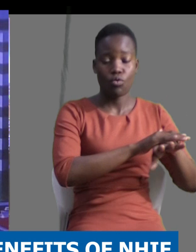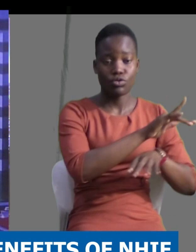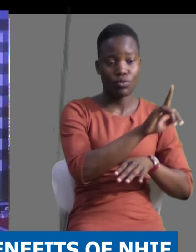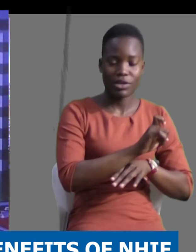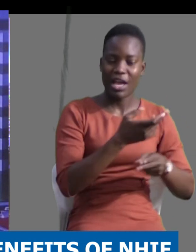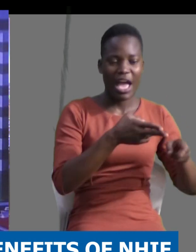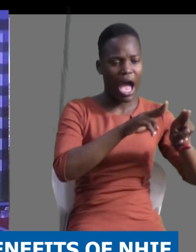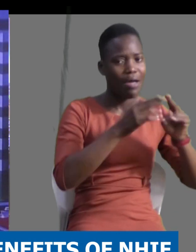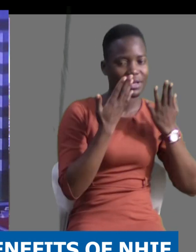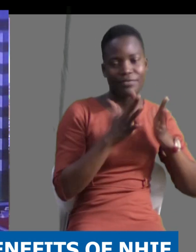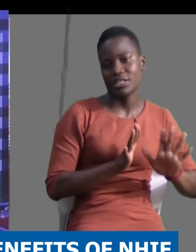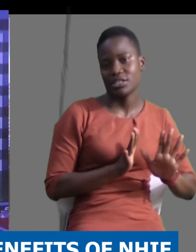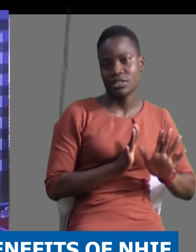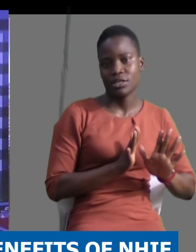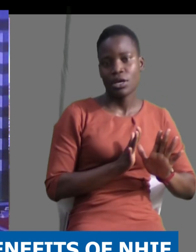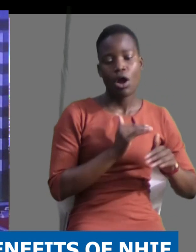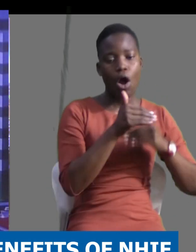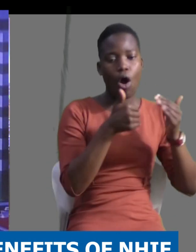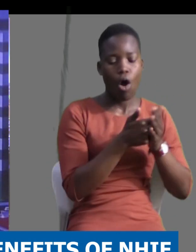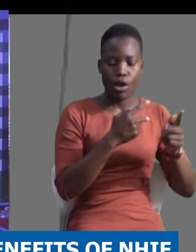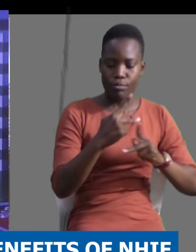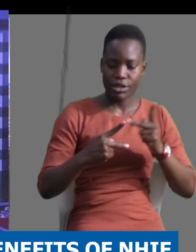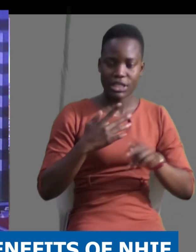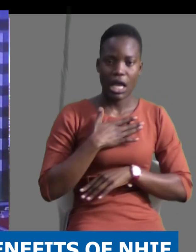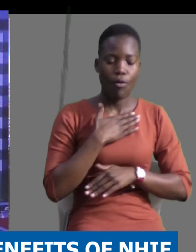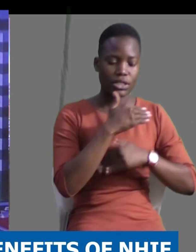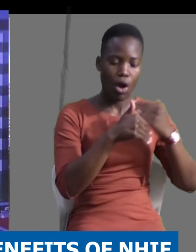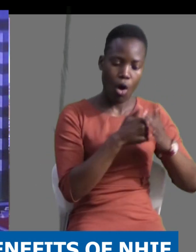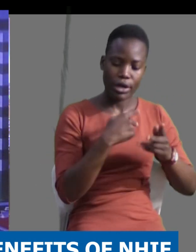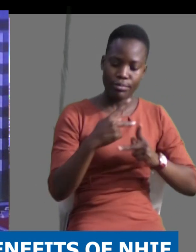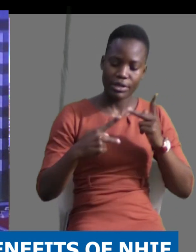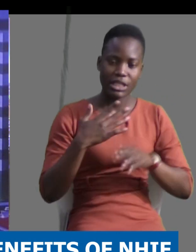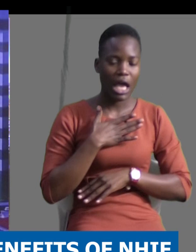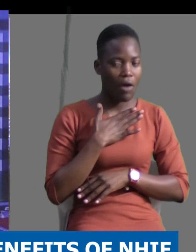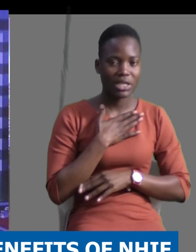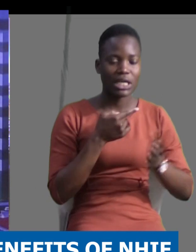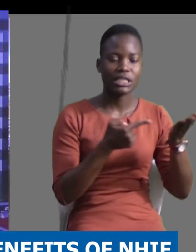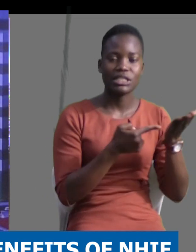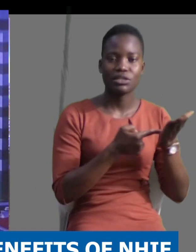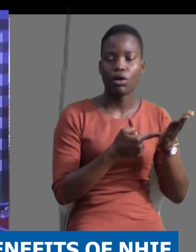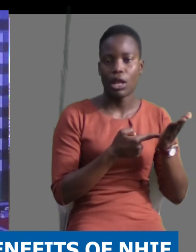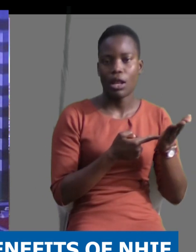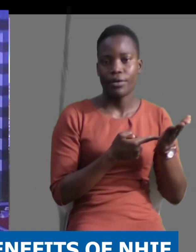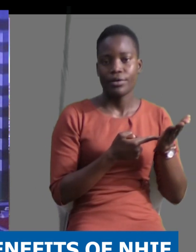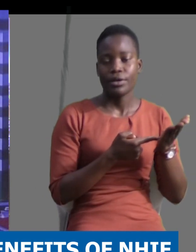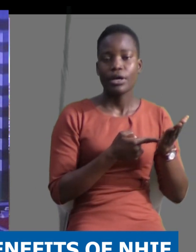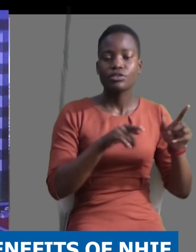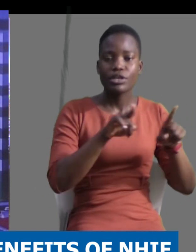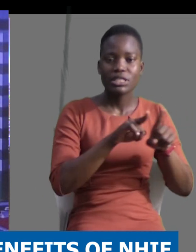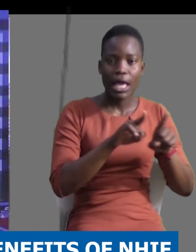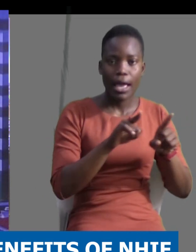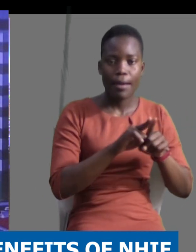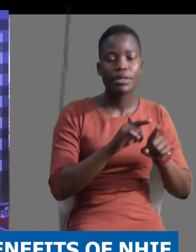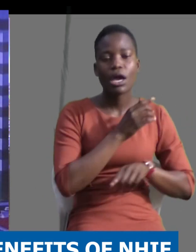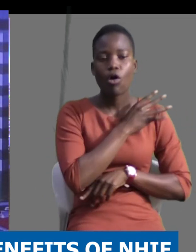good question. It has already happened. Actually, all our processes, let's say all our processes are paperless. They've been